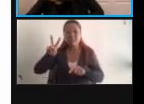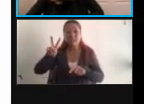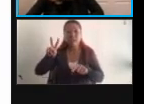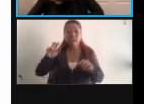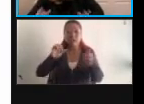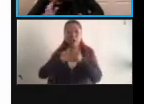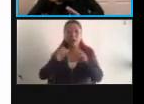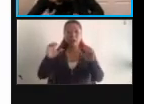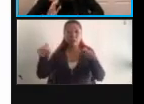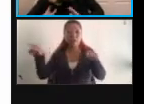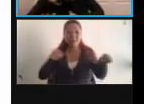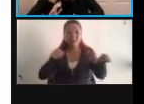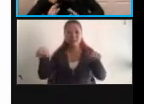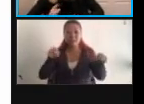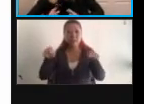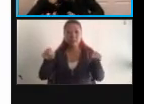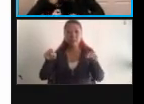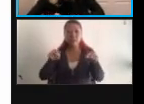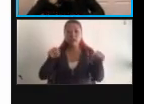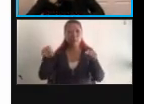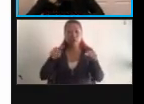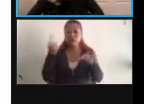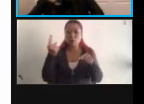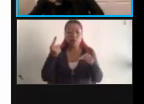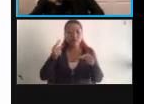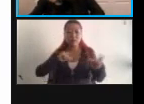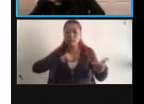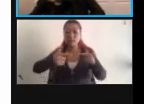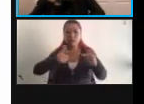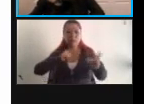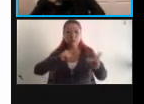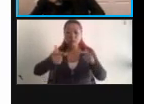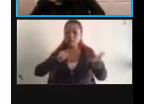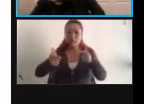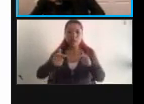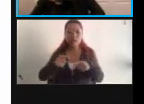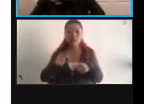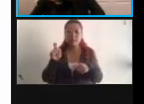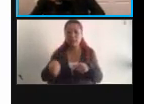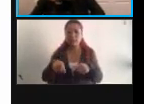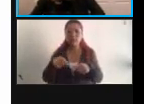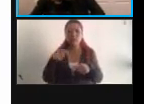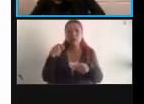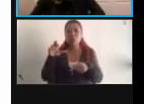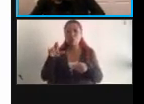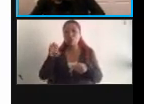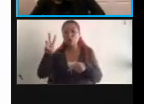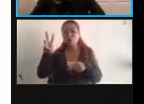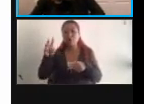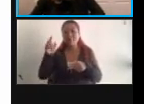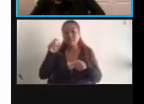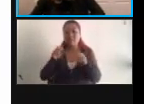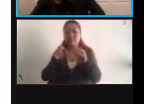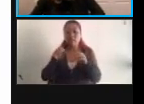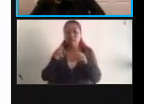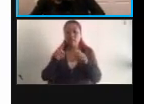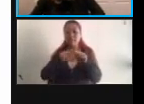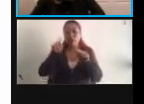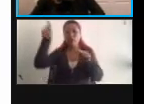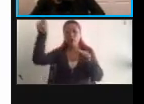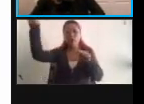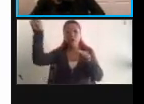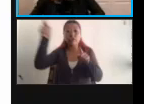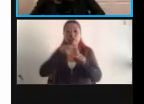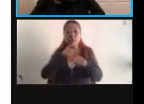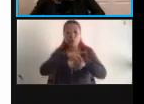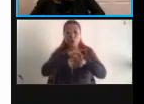is clear. Communication is a constant interaction between the two. As crews journey further from Earth, communication delays will